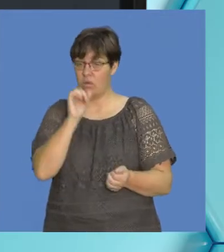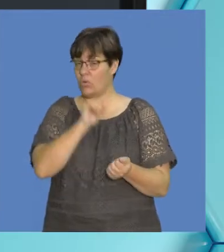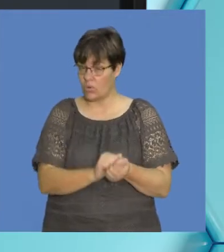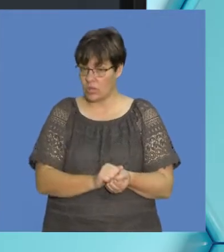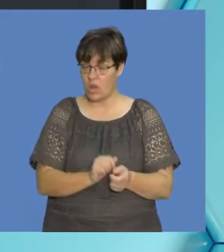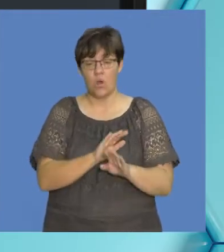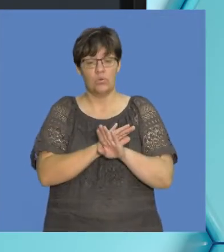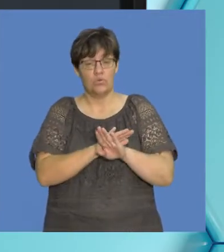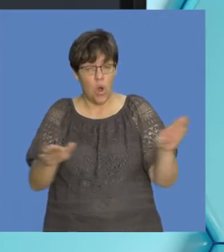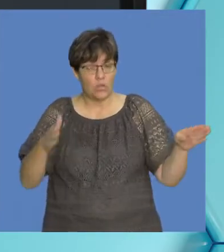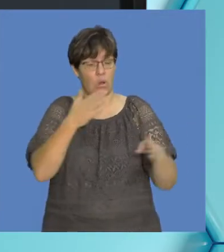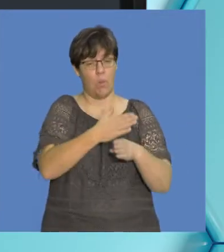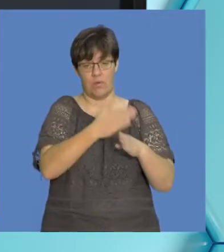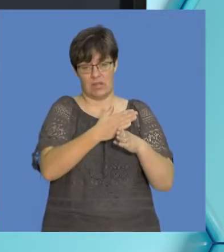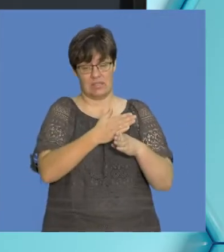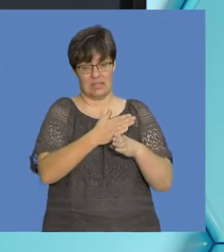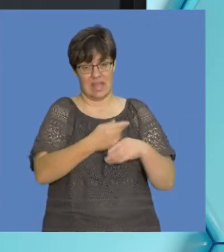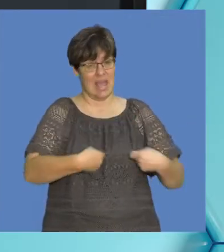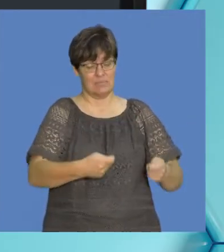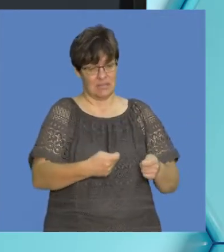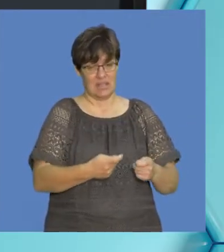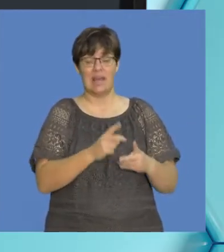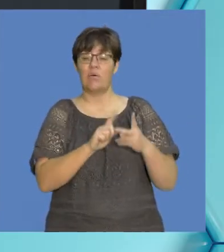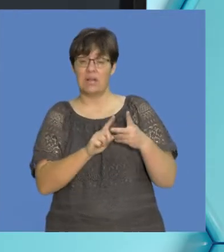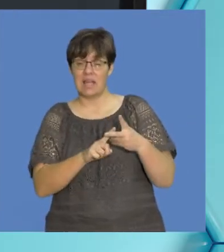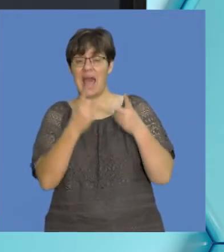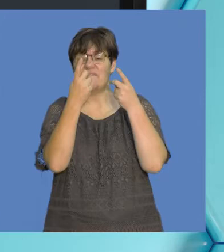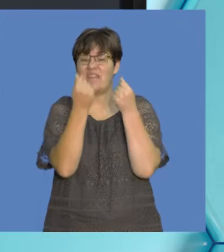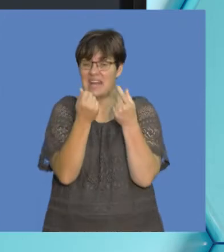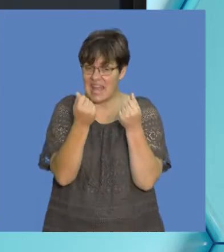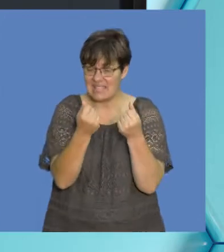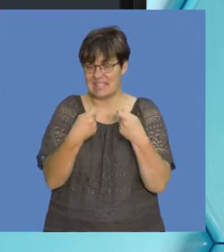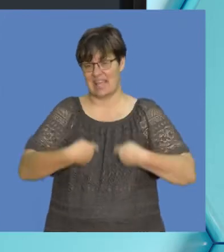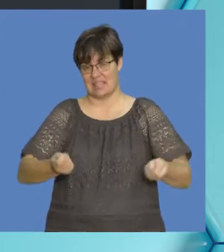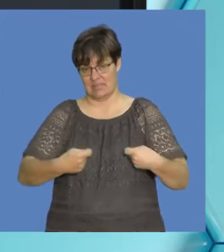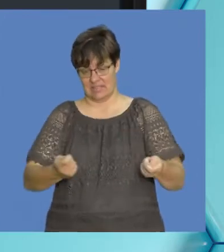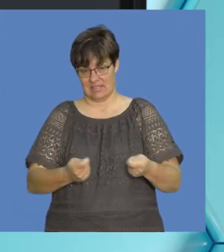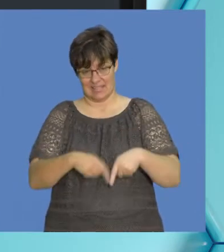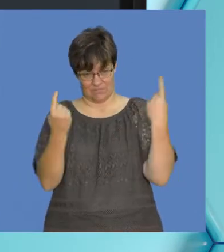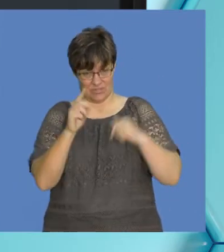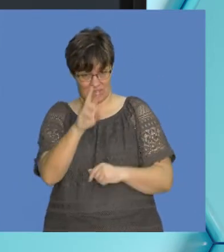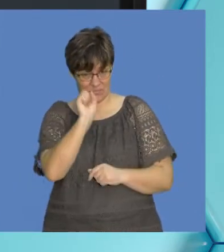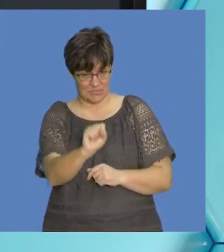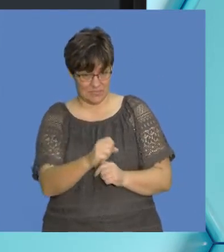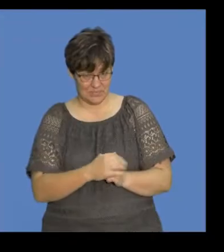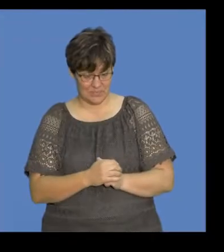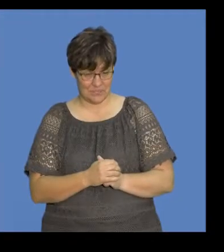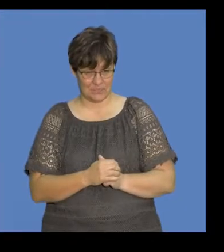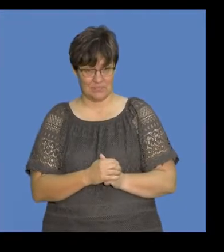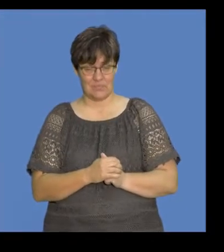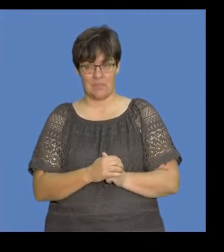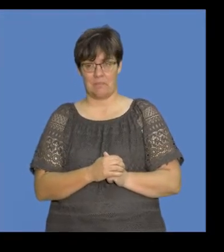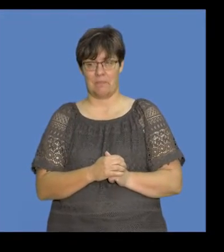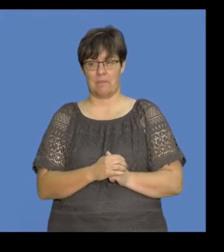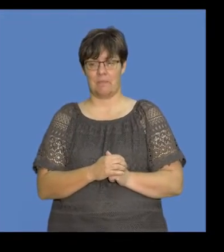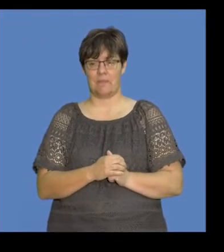is not an operating expense. It is a financing expense. Got it? Brilliant. Let's move